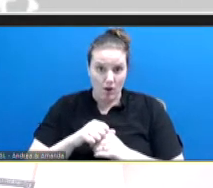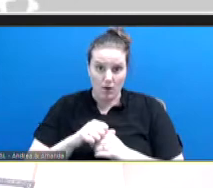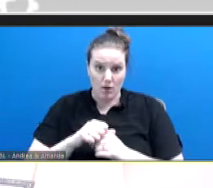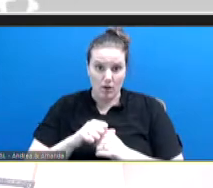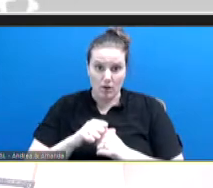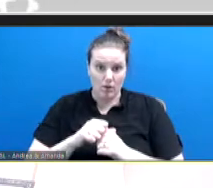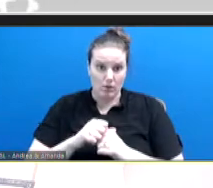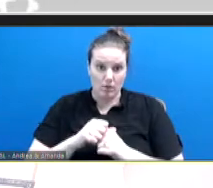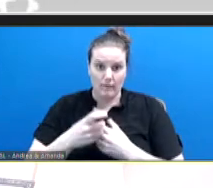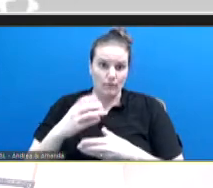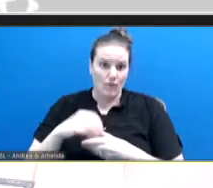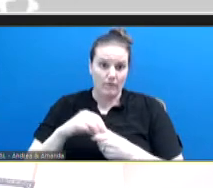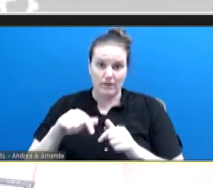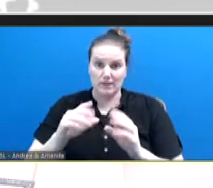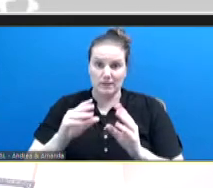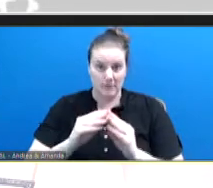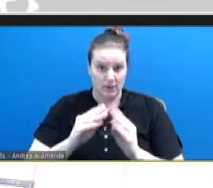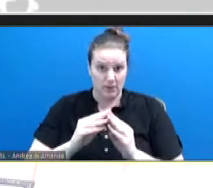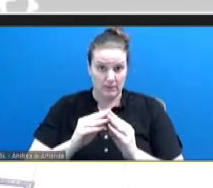in the meeting.